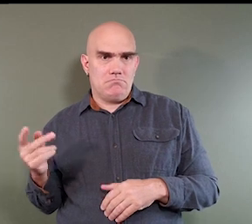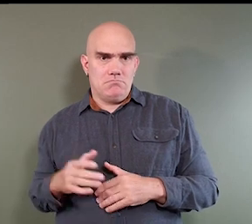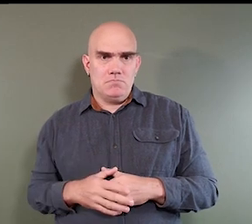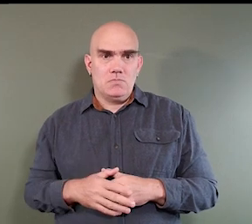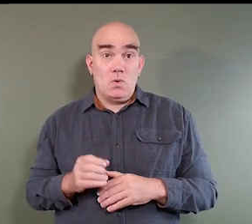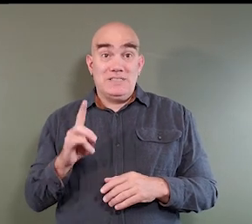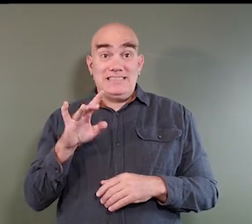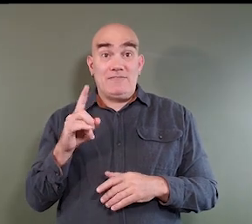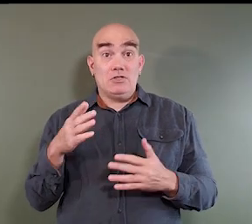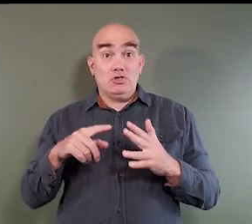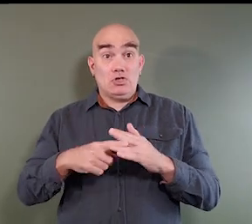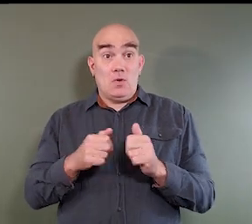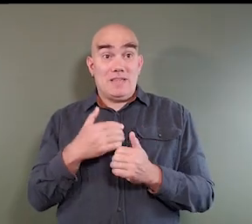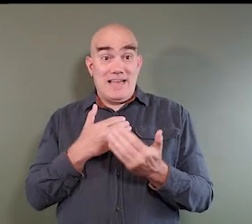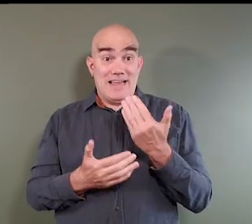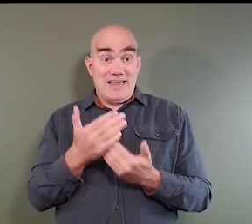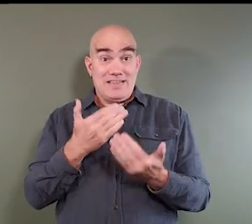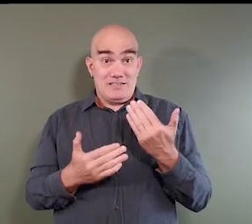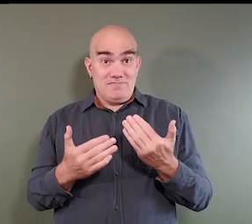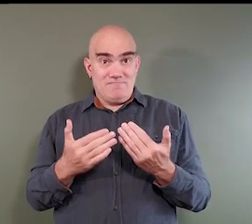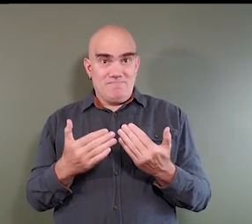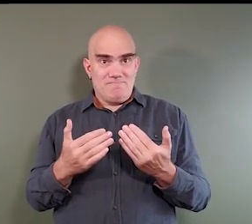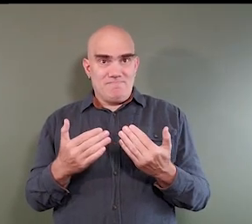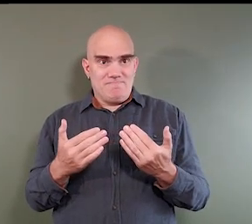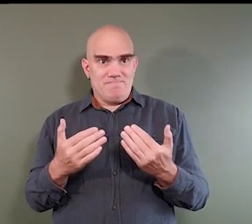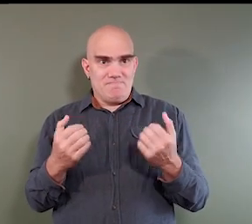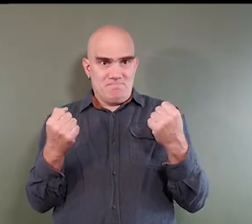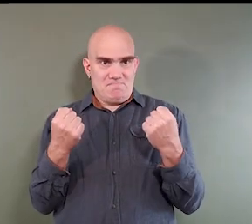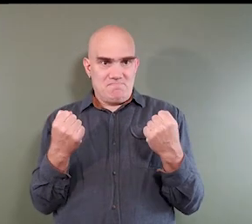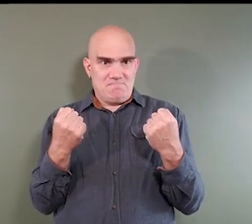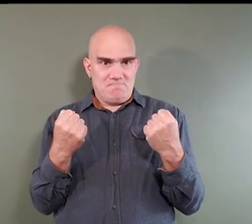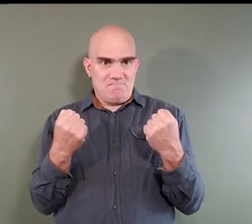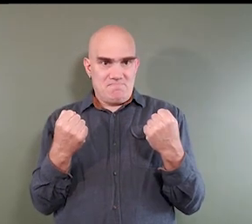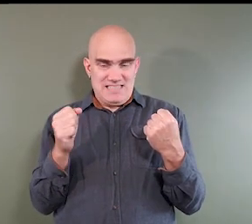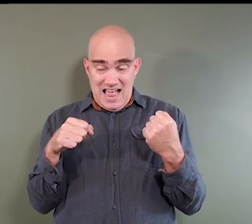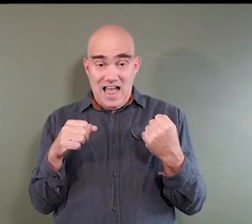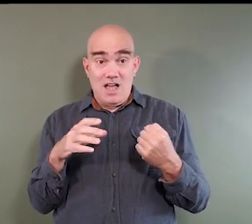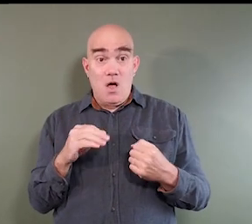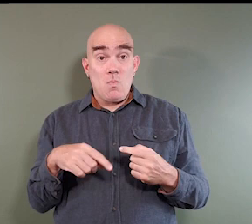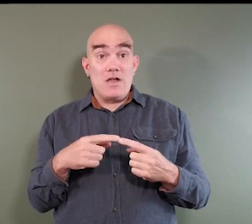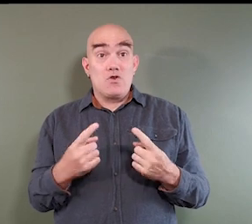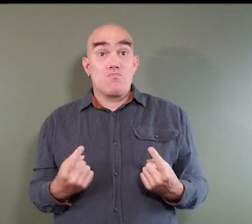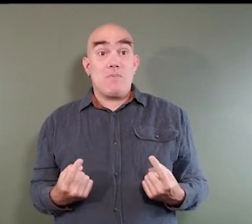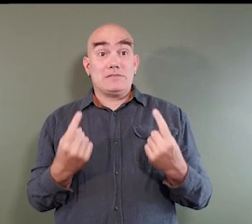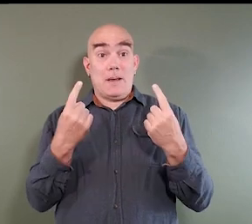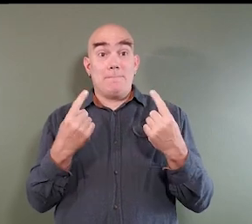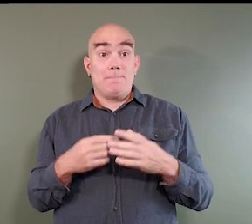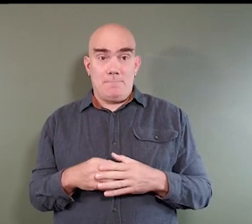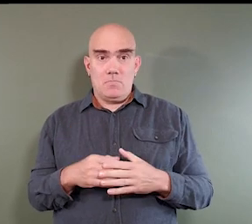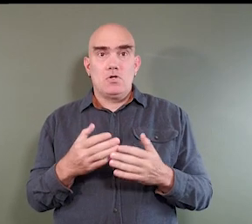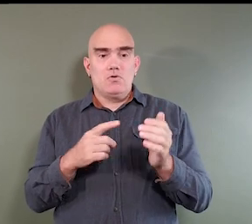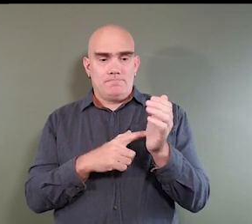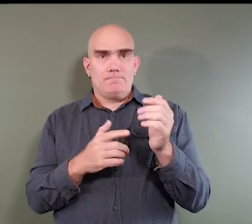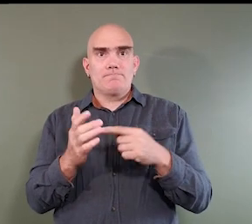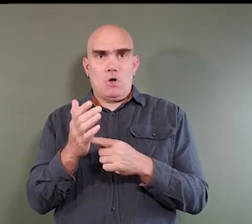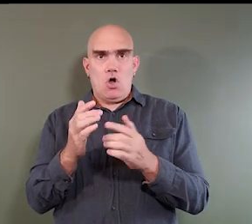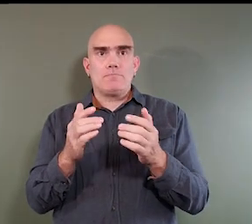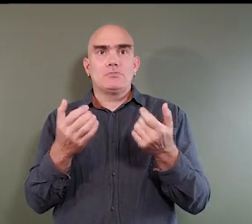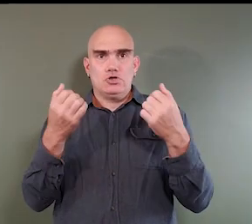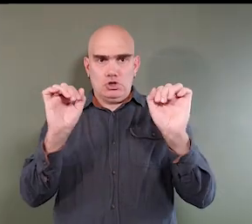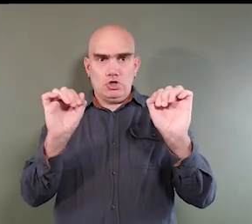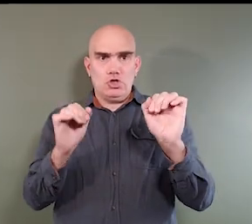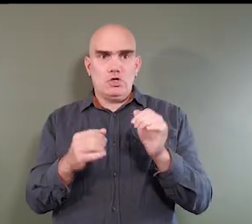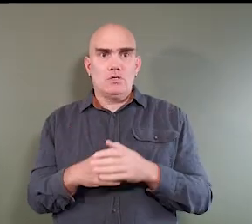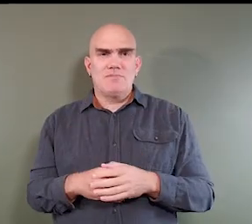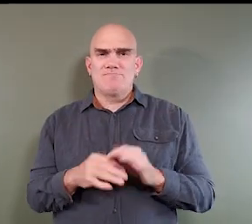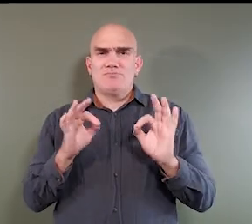So David, let's start with our hands facing each other. Yeah, and so when you press up, you're going to turn your palms.